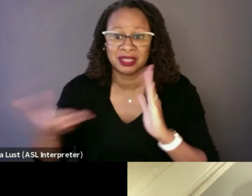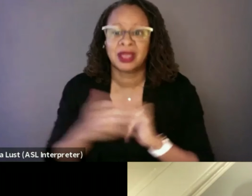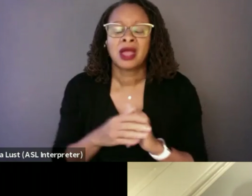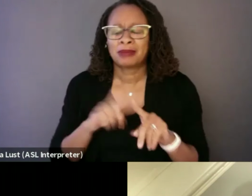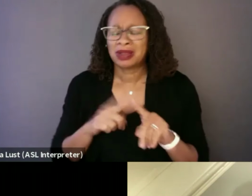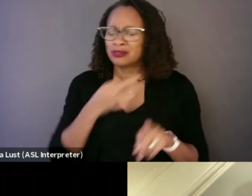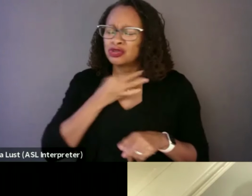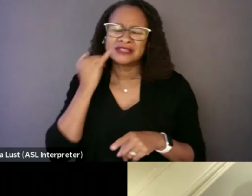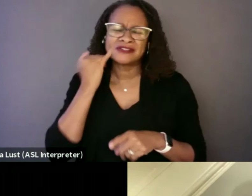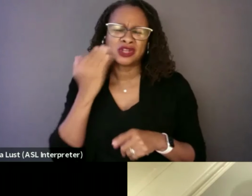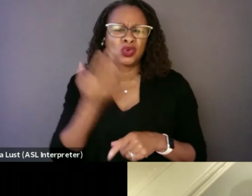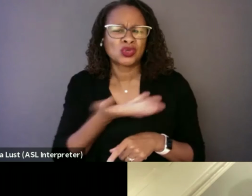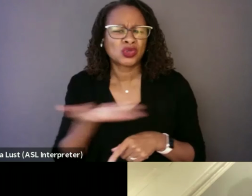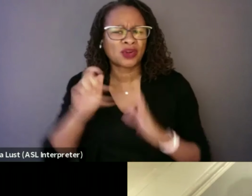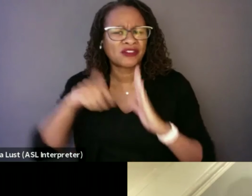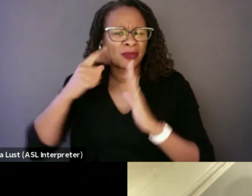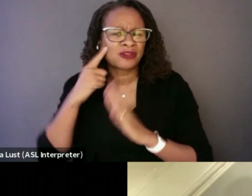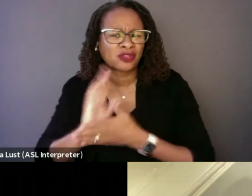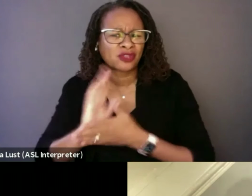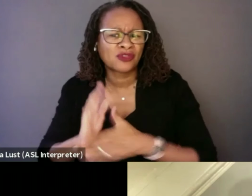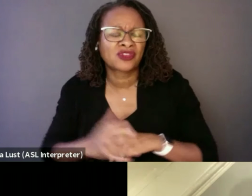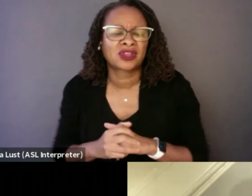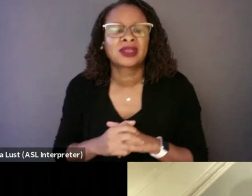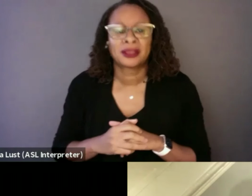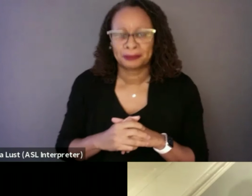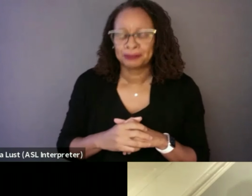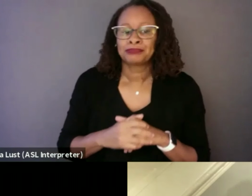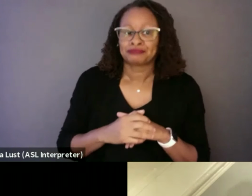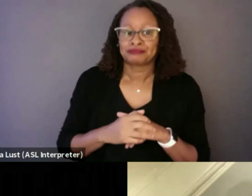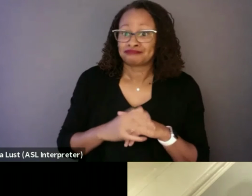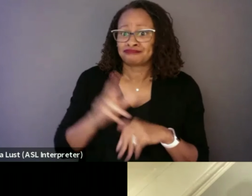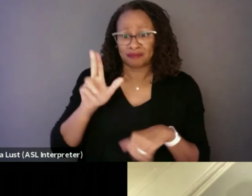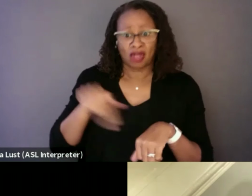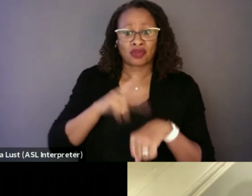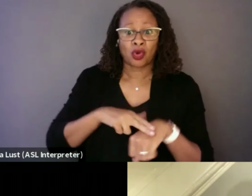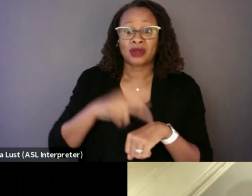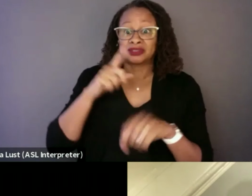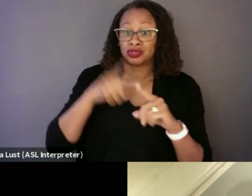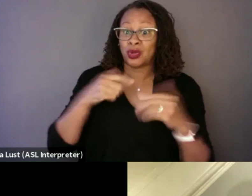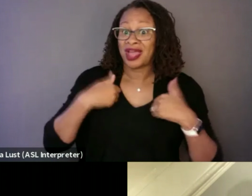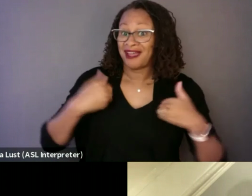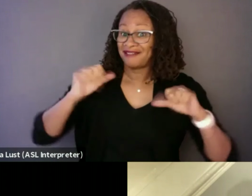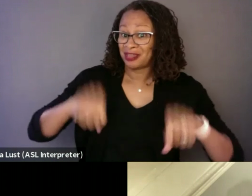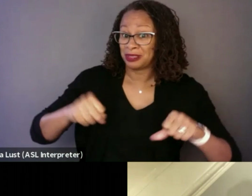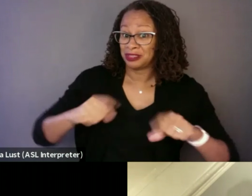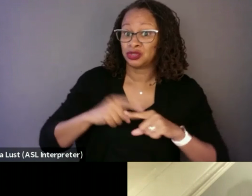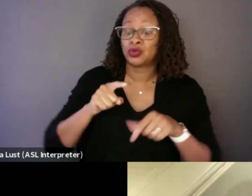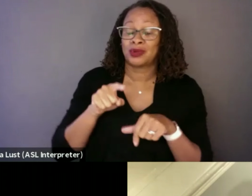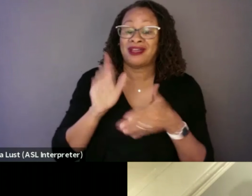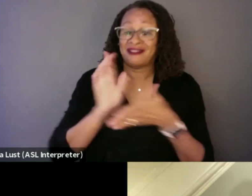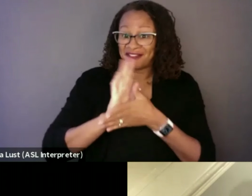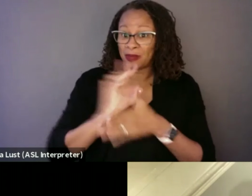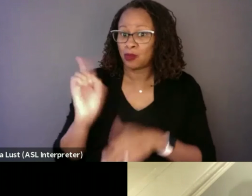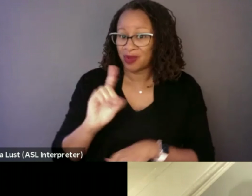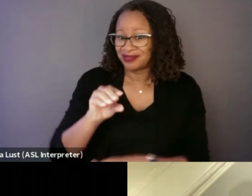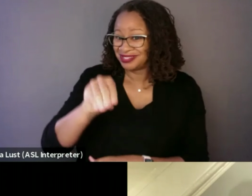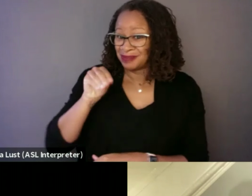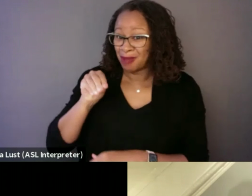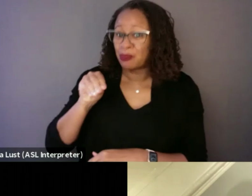there. Yes, of course, because to be able to film in Zimbabwe, you need official filming permits.